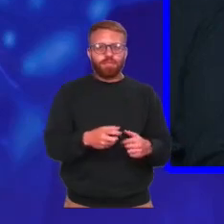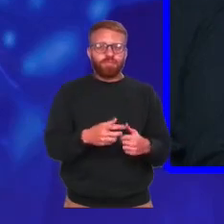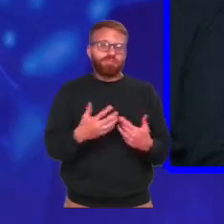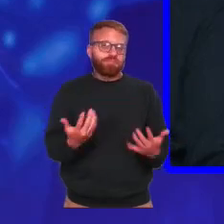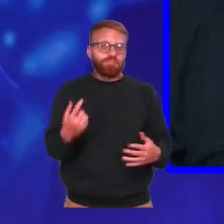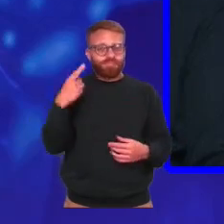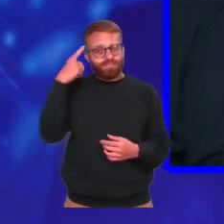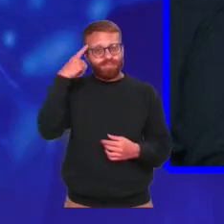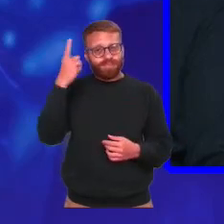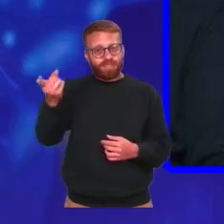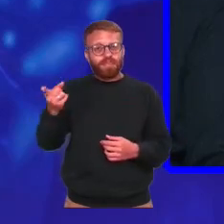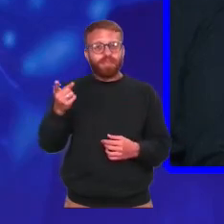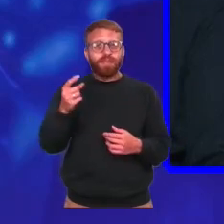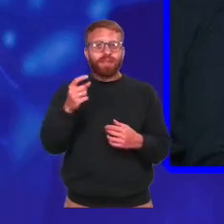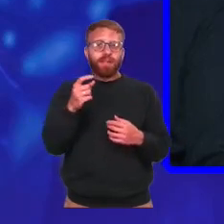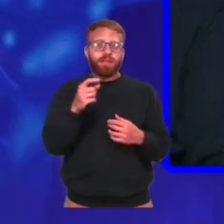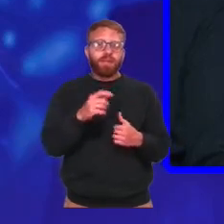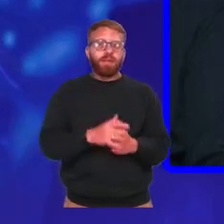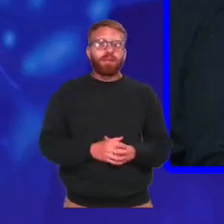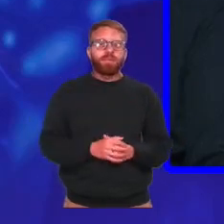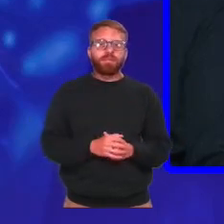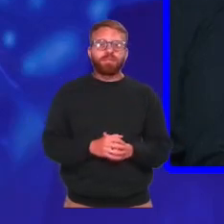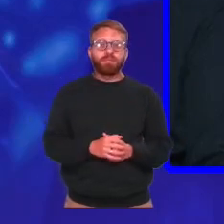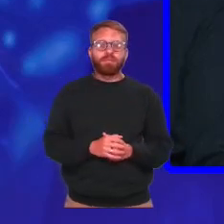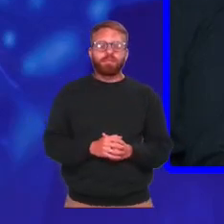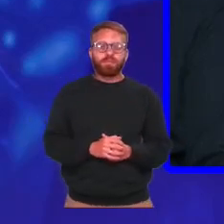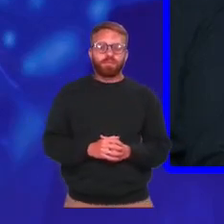So once we had to start supporting